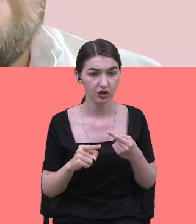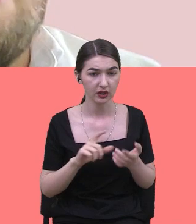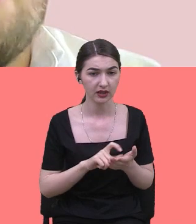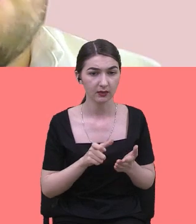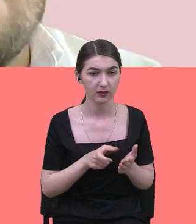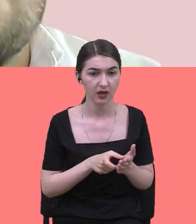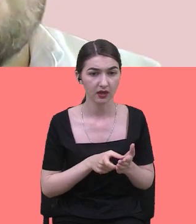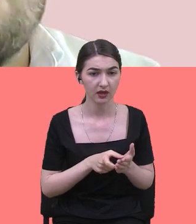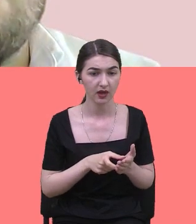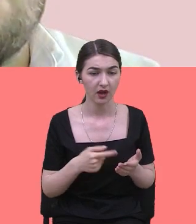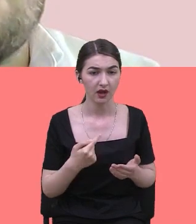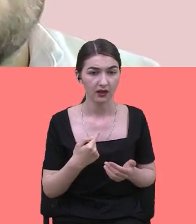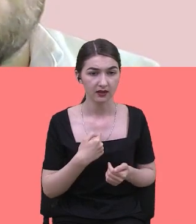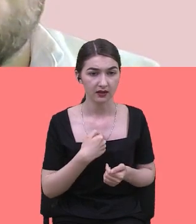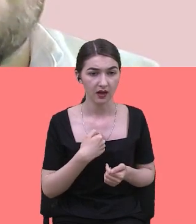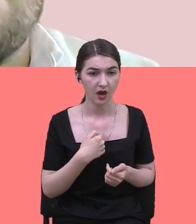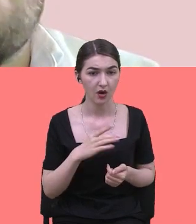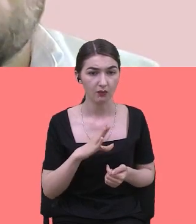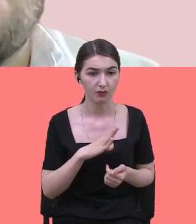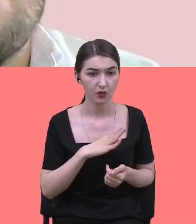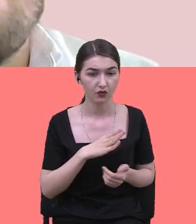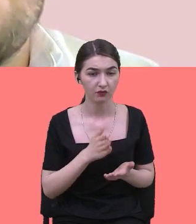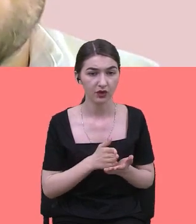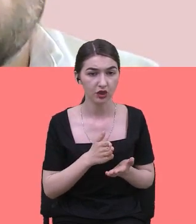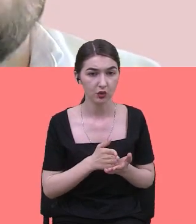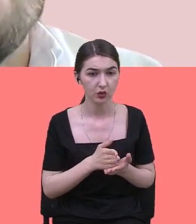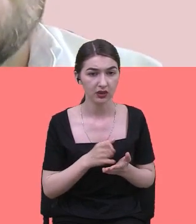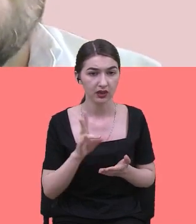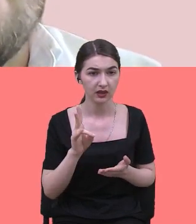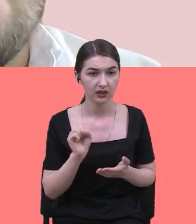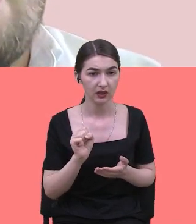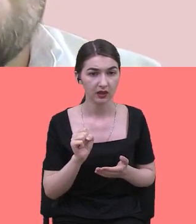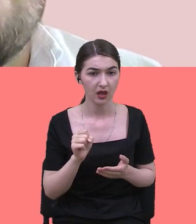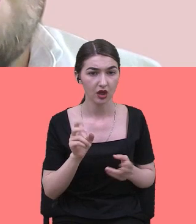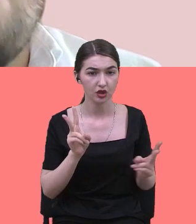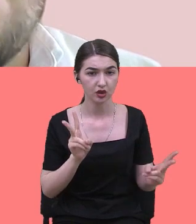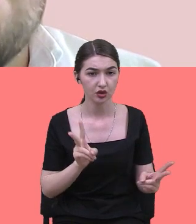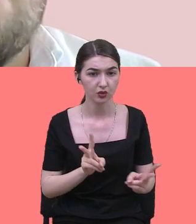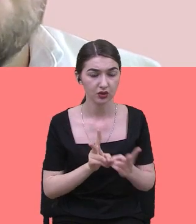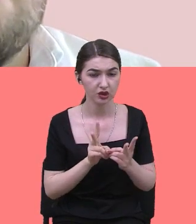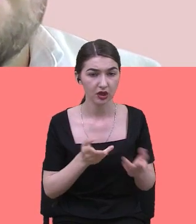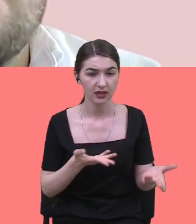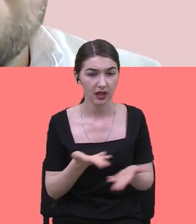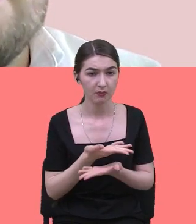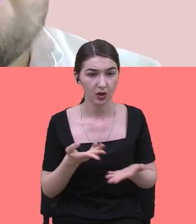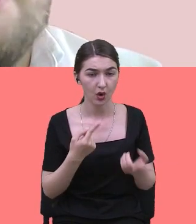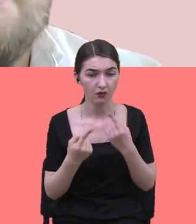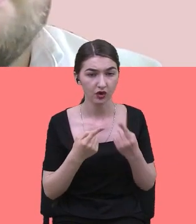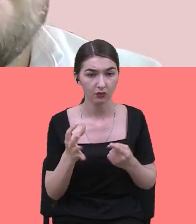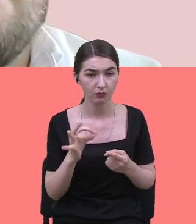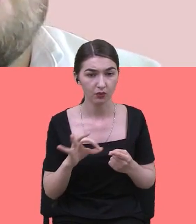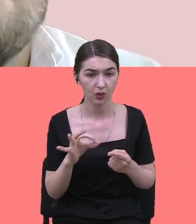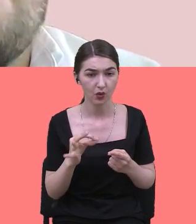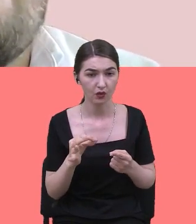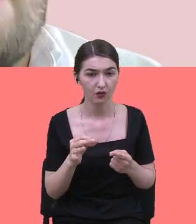the issues related to inclusion of people with disability. And I would like to